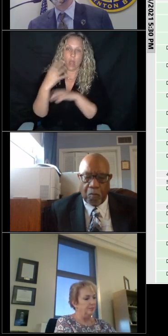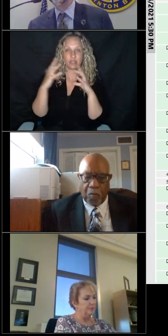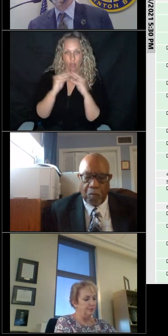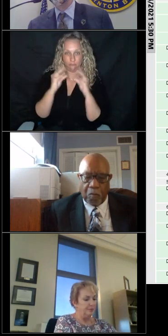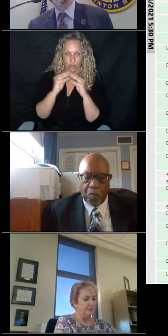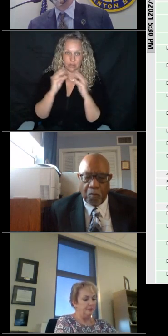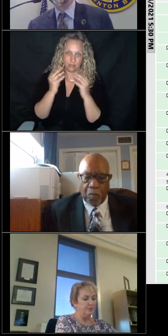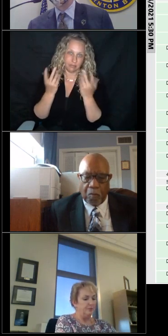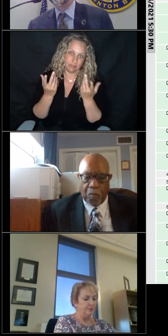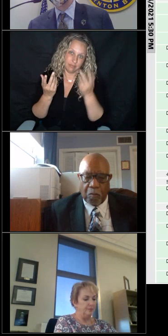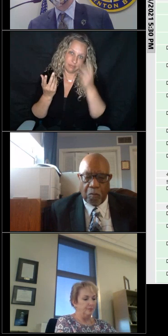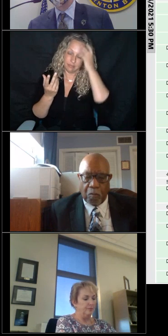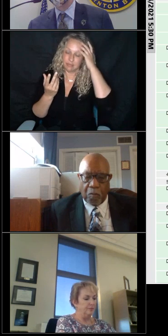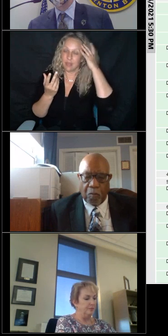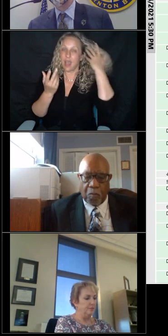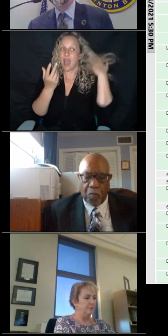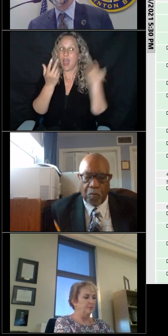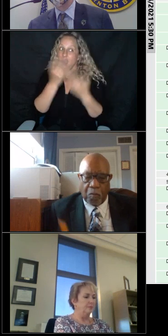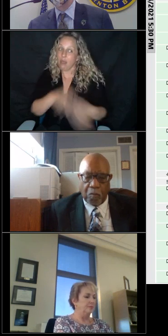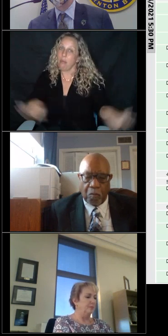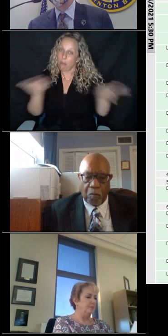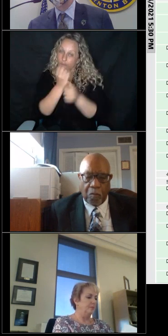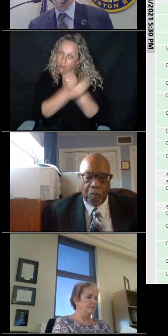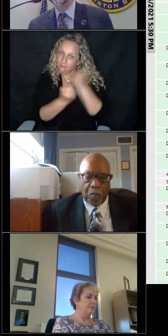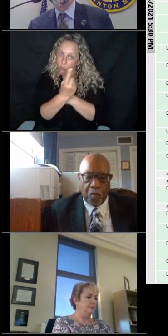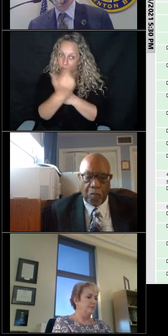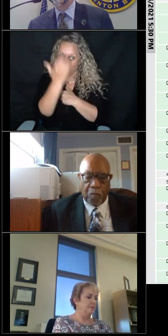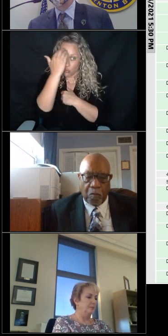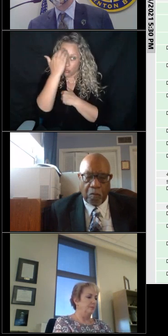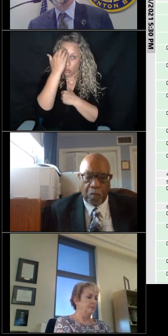think this is important for everyone to know, this is a